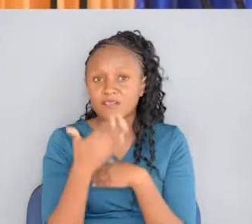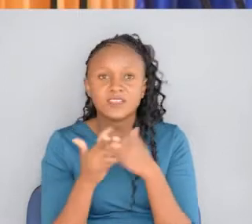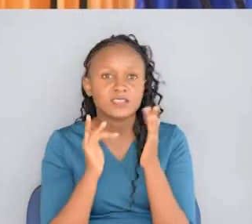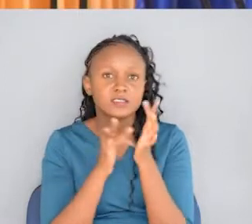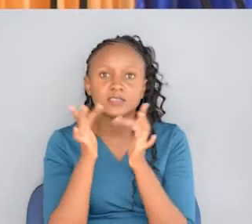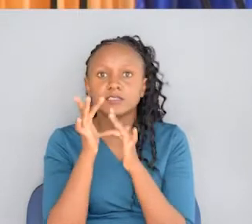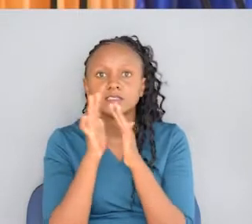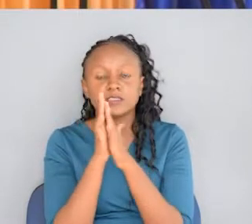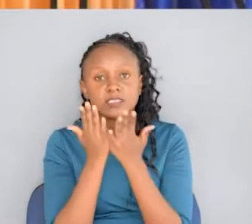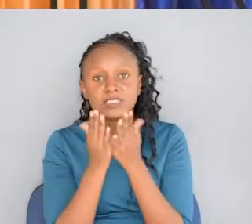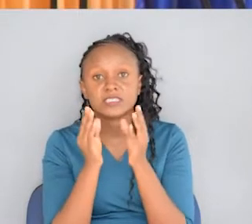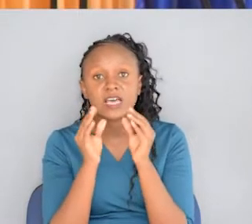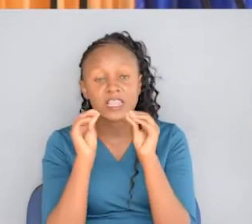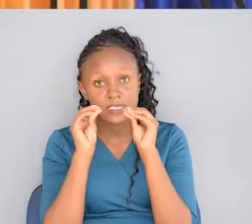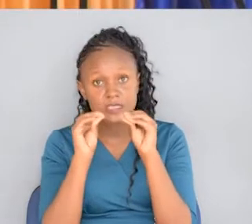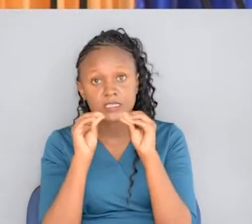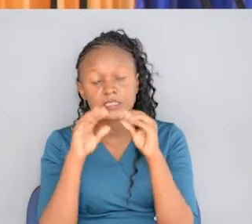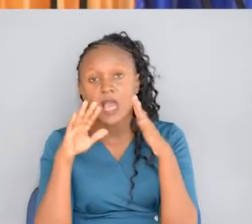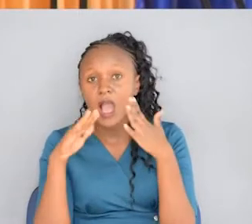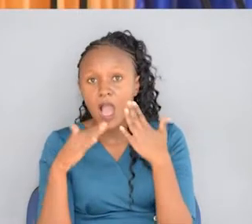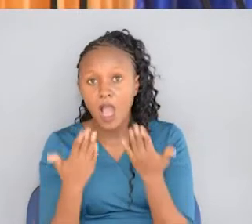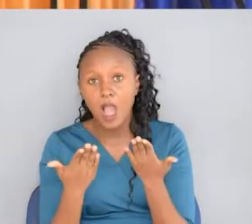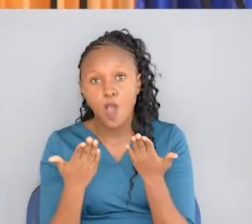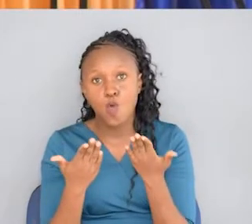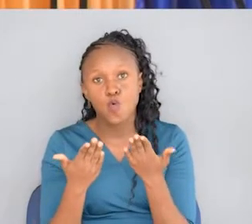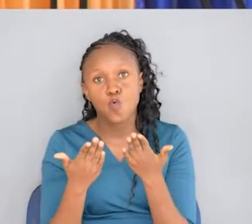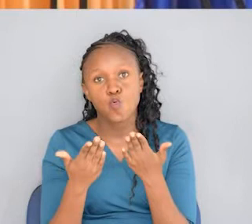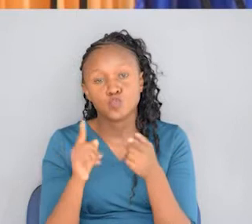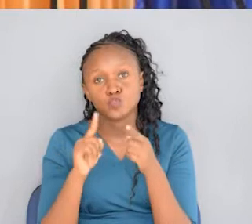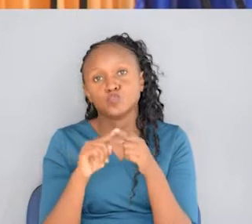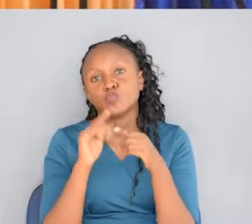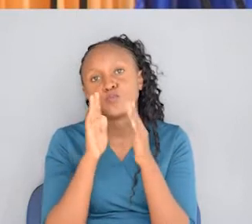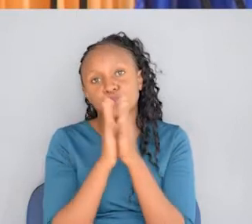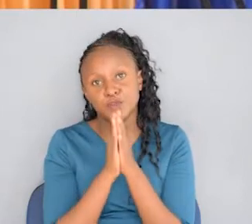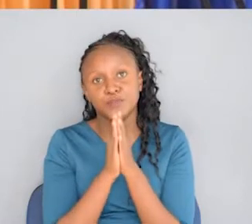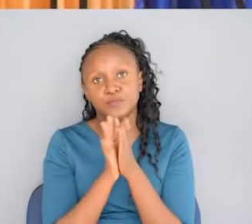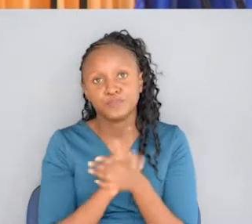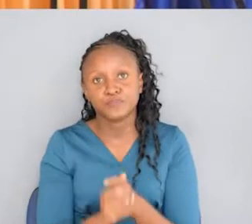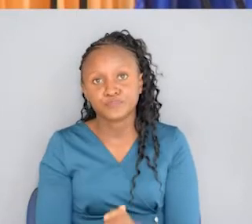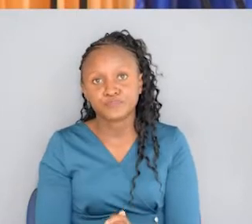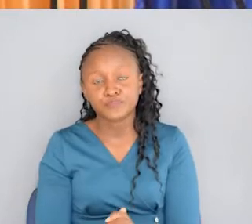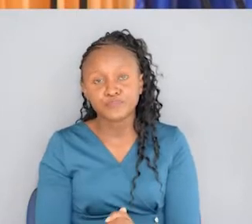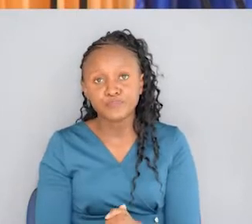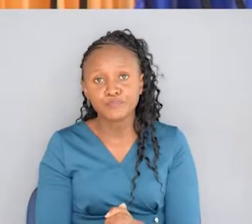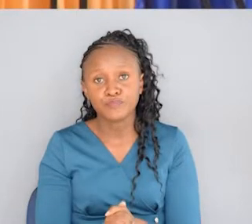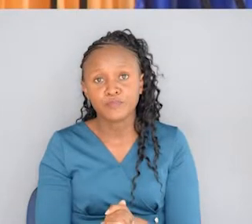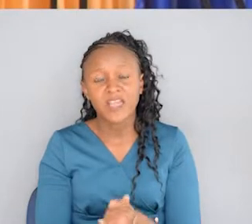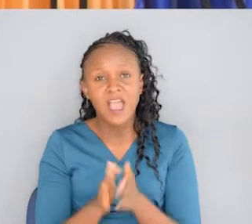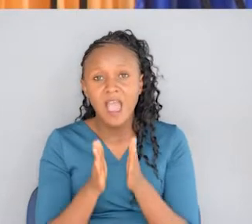always do, and like we did today, our Father who is at in heaven. And because